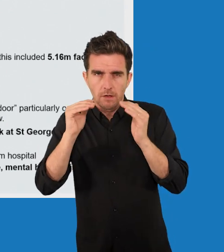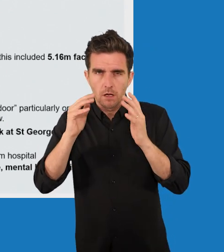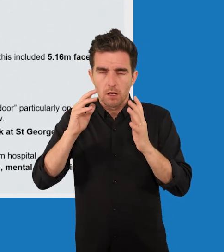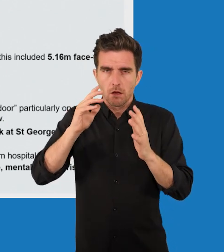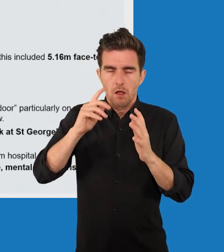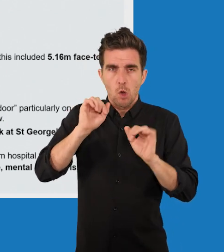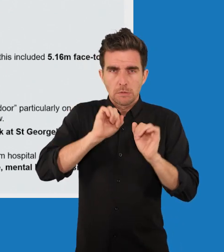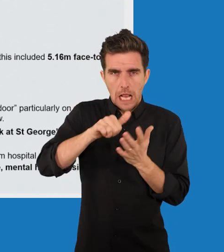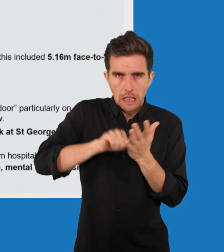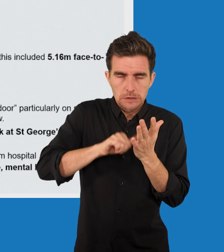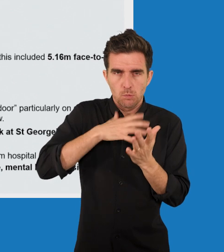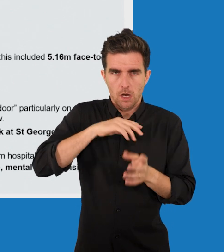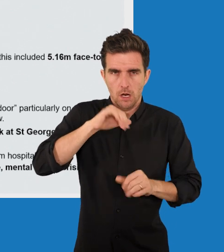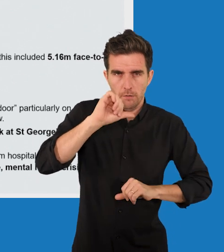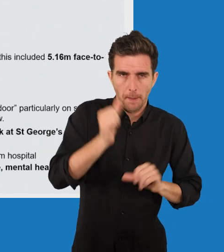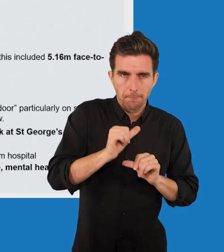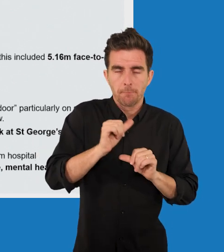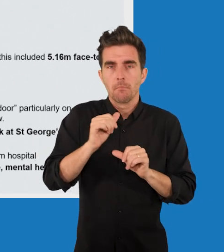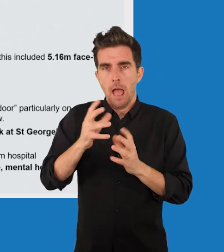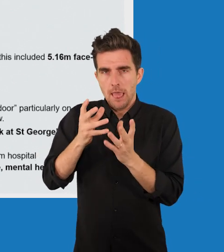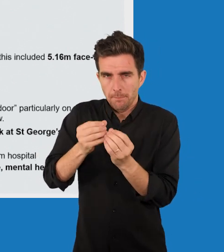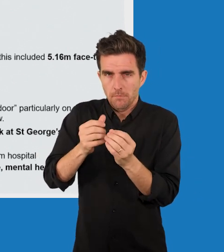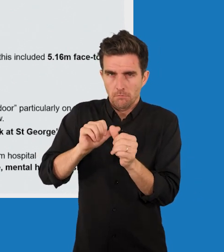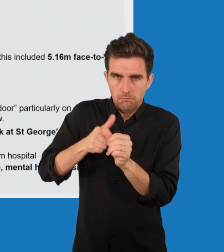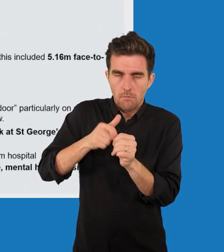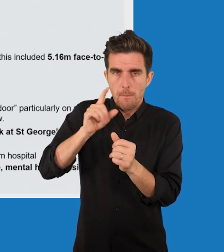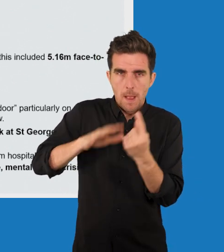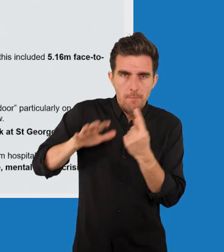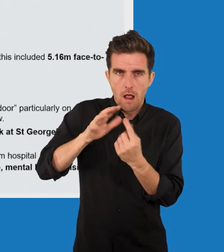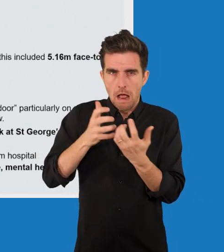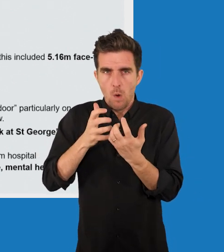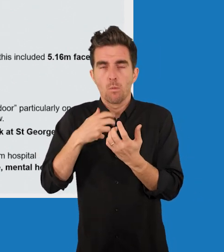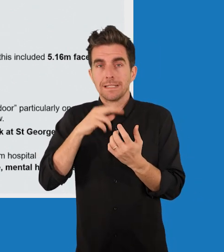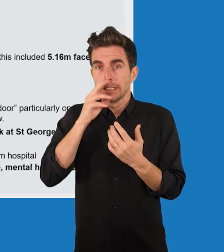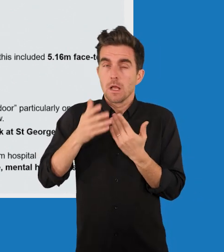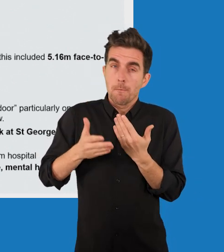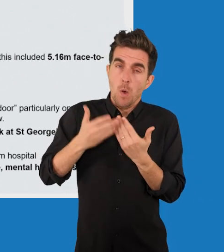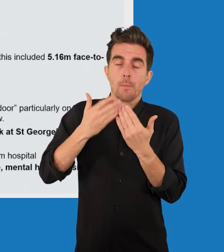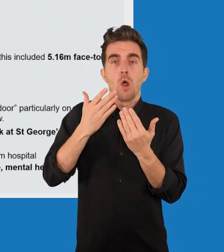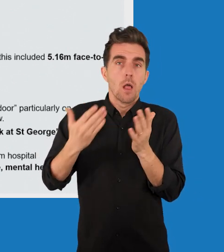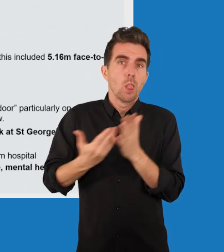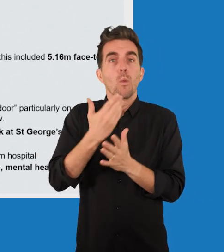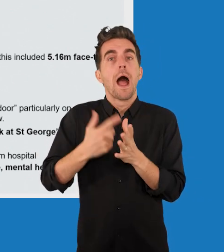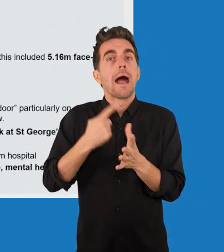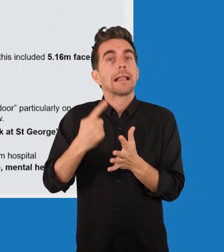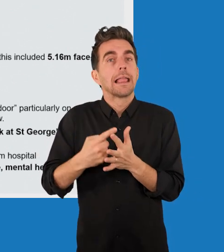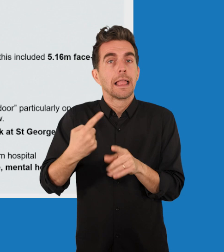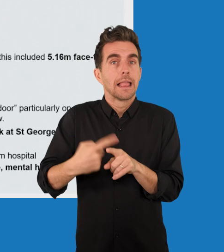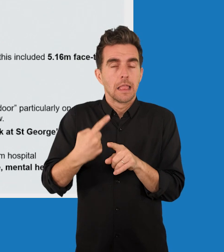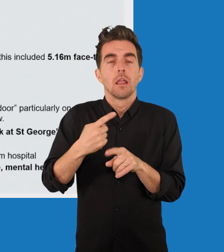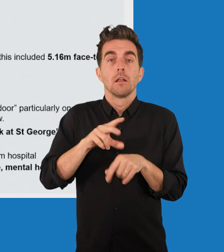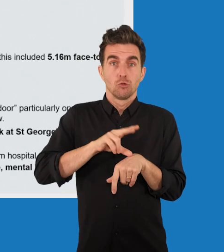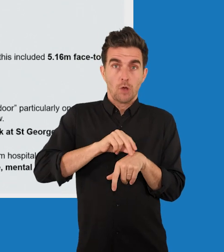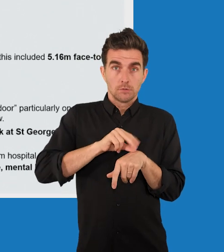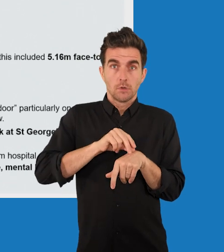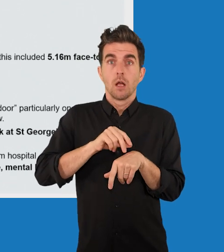deliver, so reducing the waiting list and trying to help and support our population to be healthier. We've seen more people through A&E